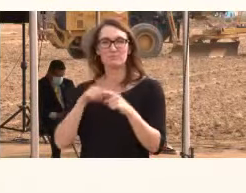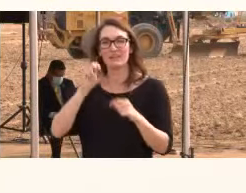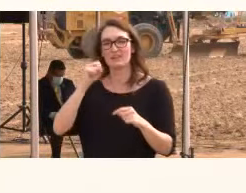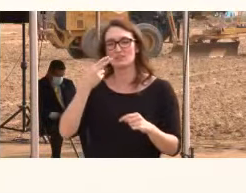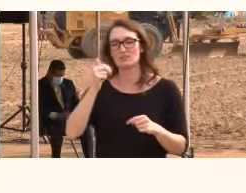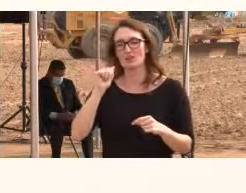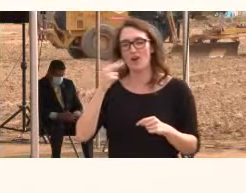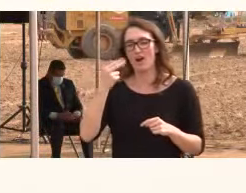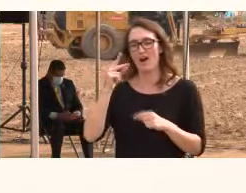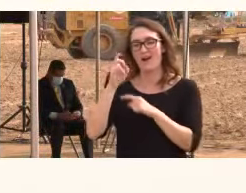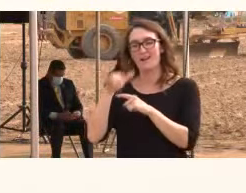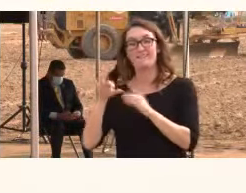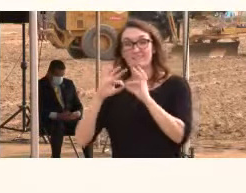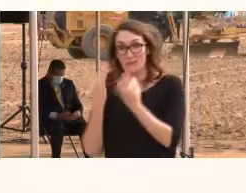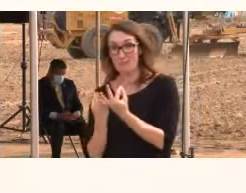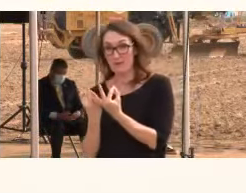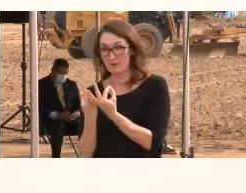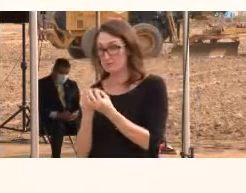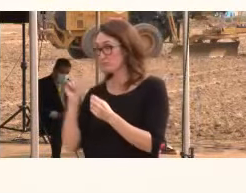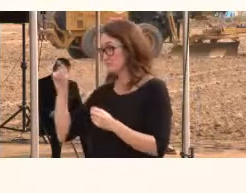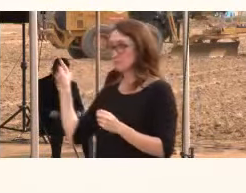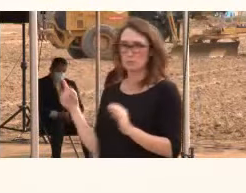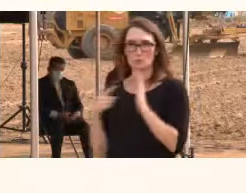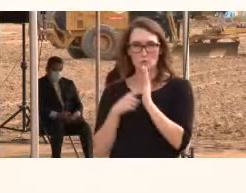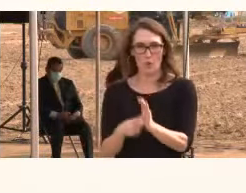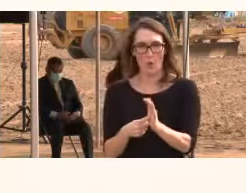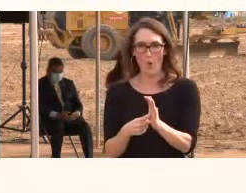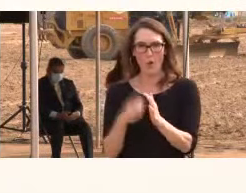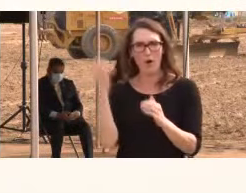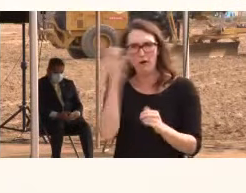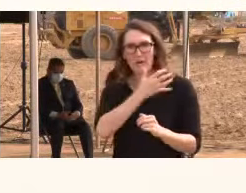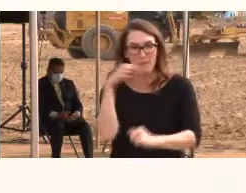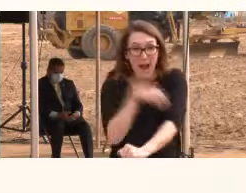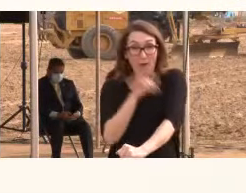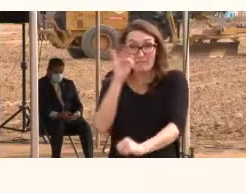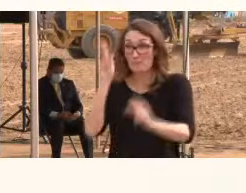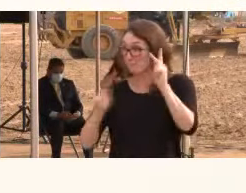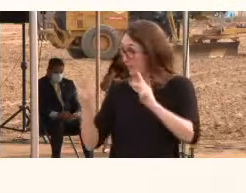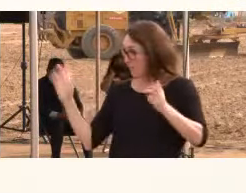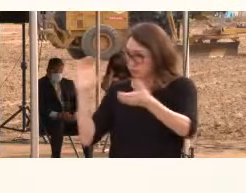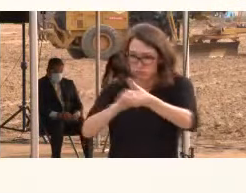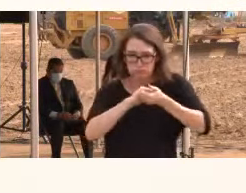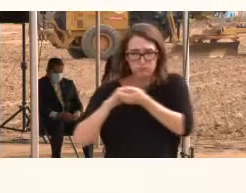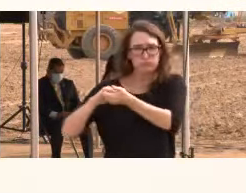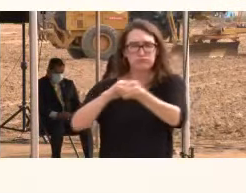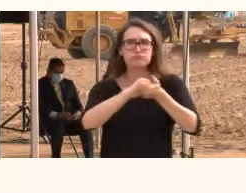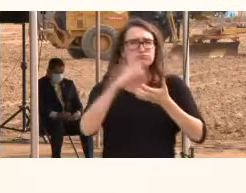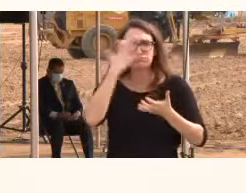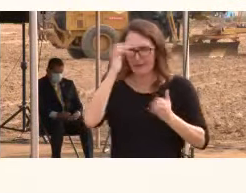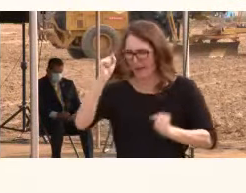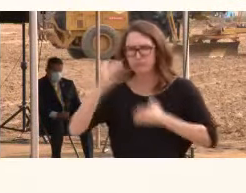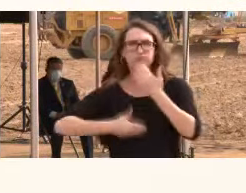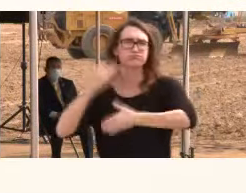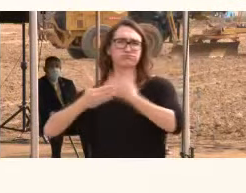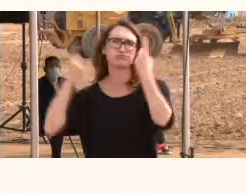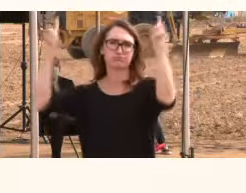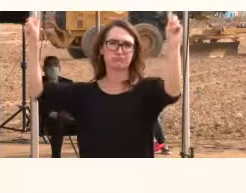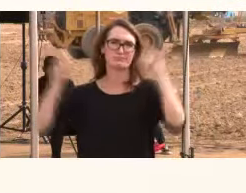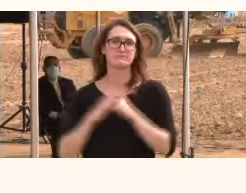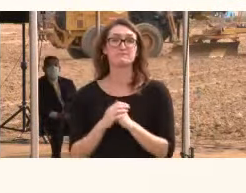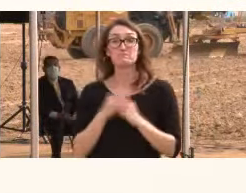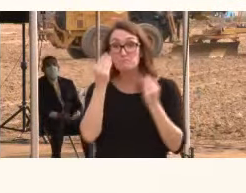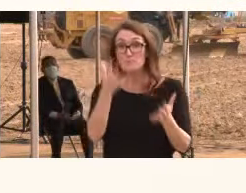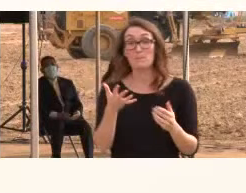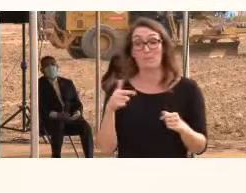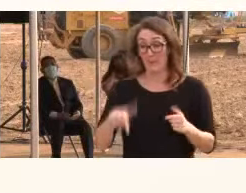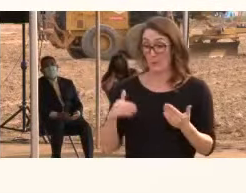Shahadi family for showing once again the power of collaboration. I've said it before, and I'll say it again, this